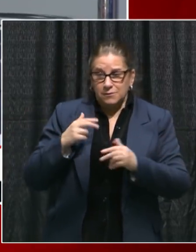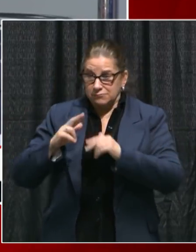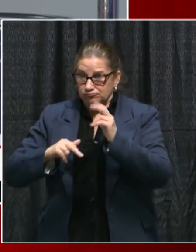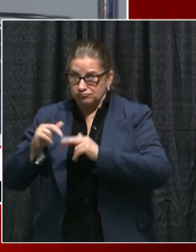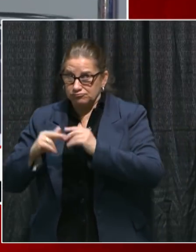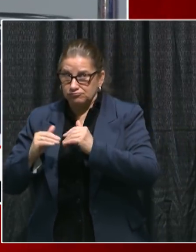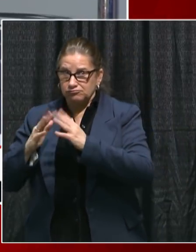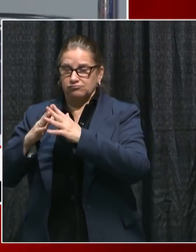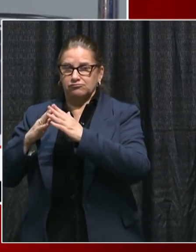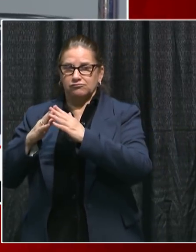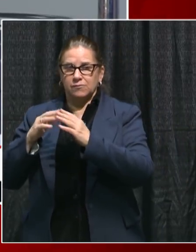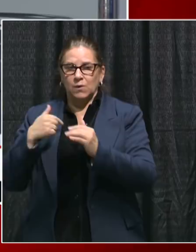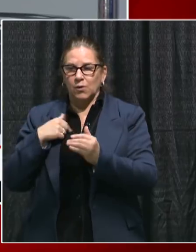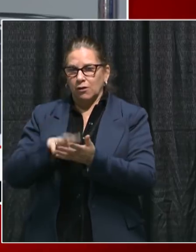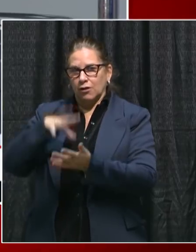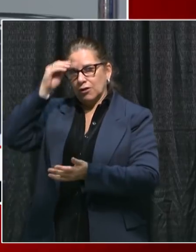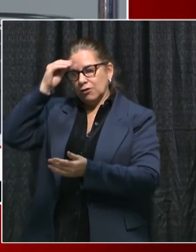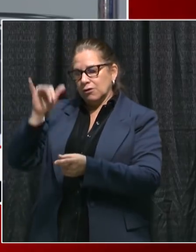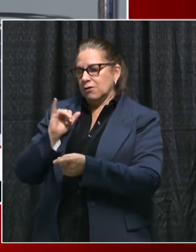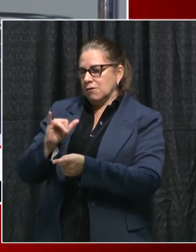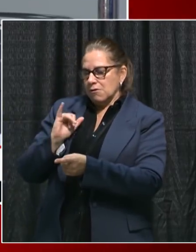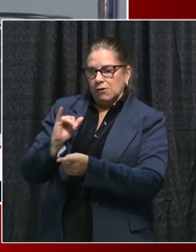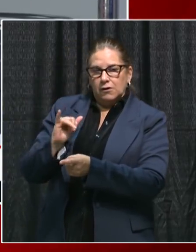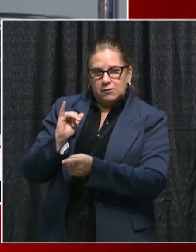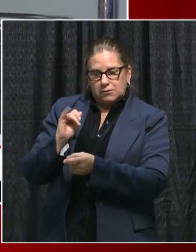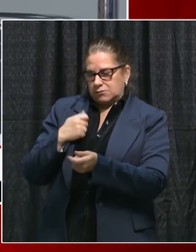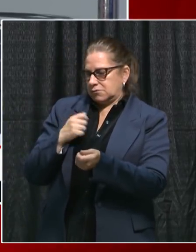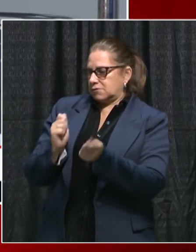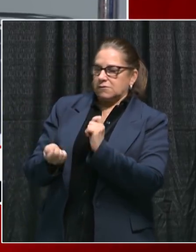where we built in other places of the country. And we have wrapped in all the lessons learned. And I've got to